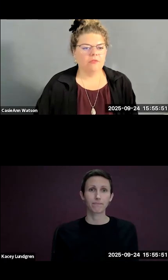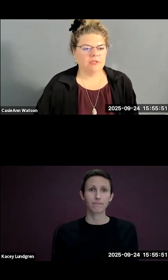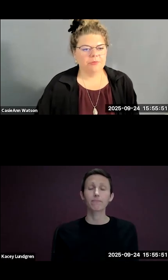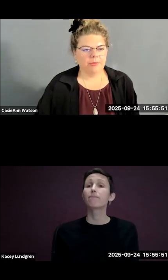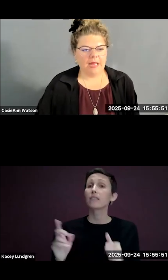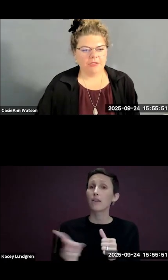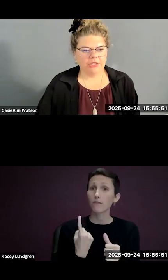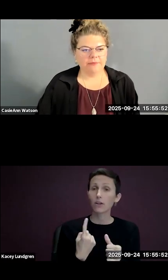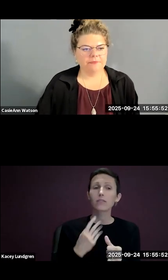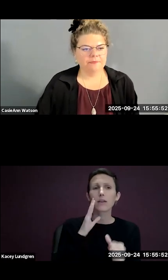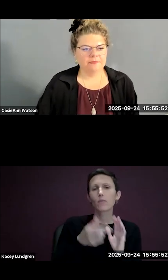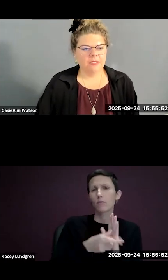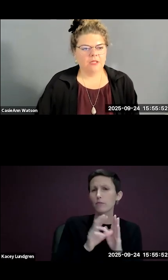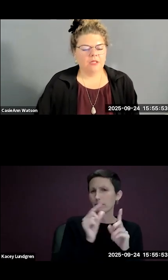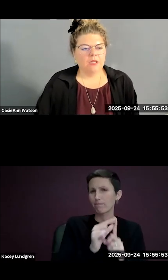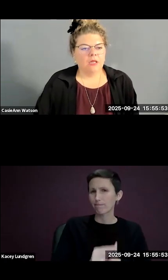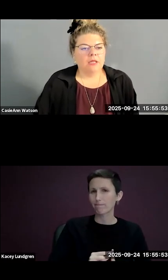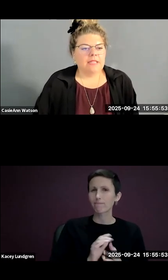First, we'll go over some terminology.